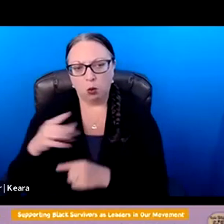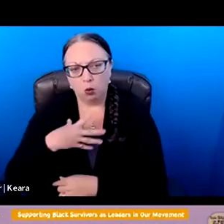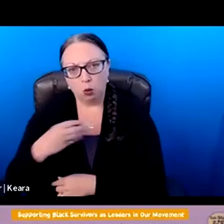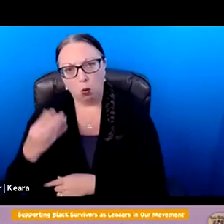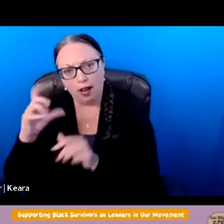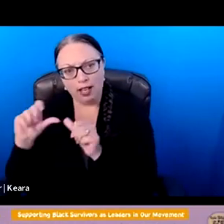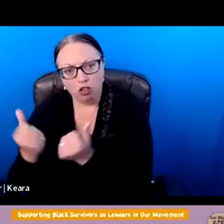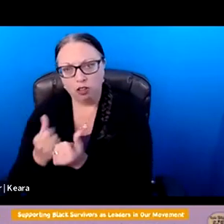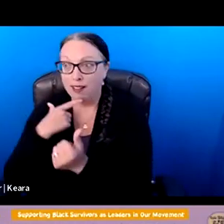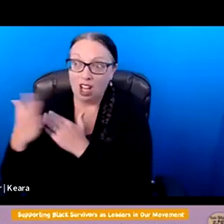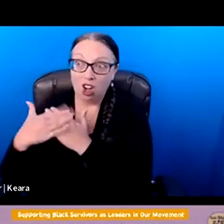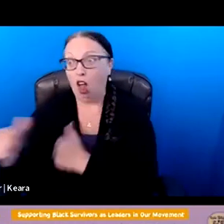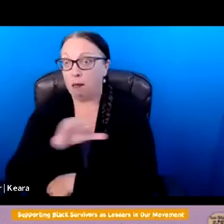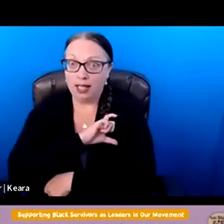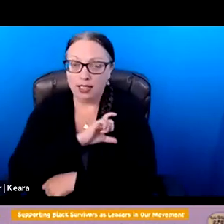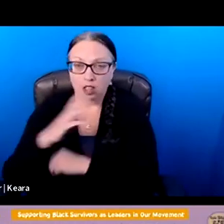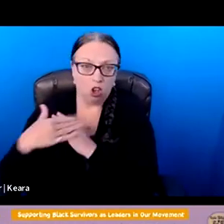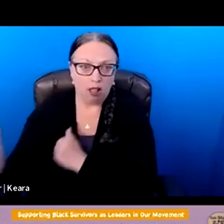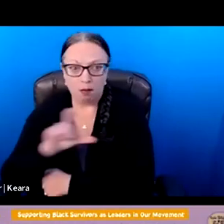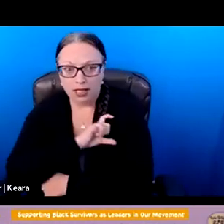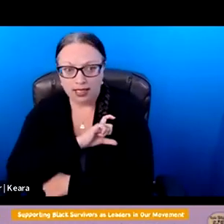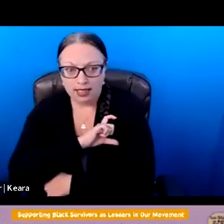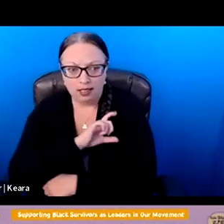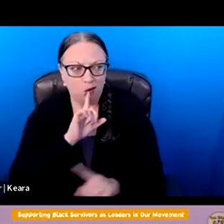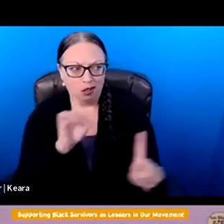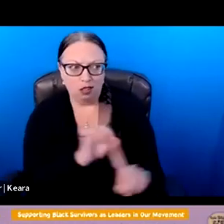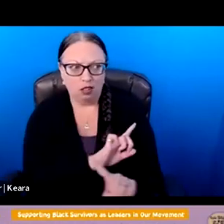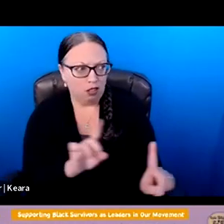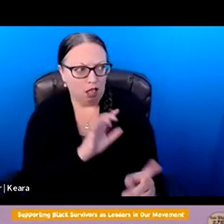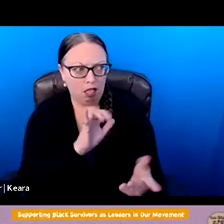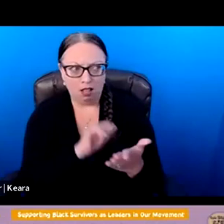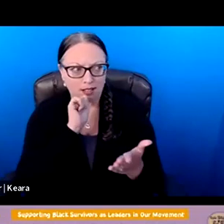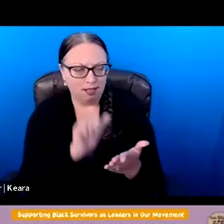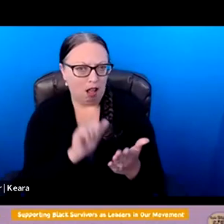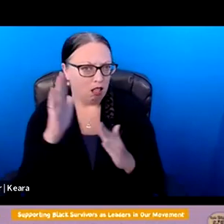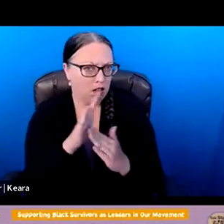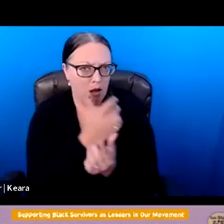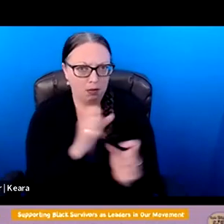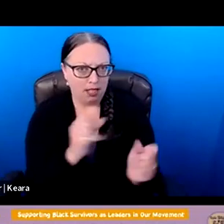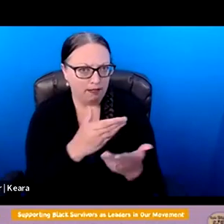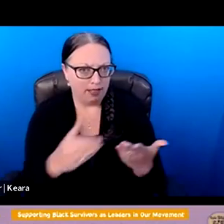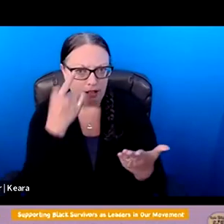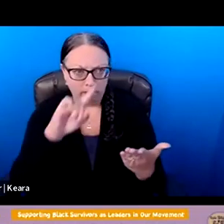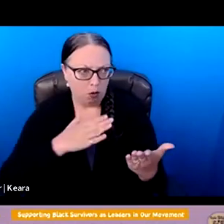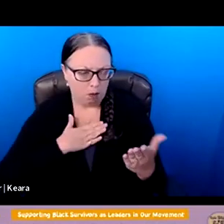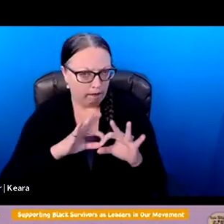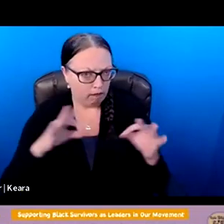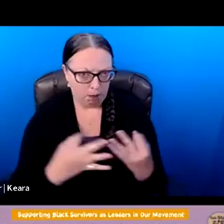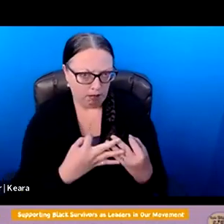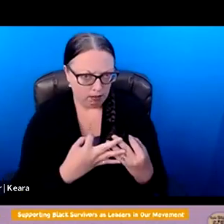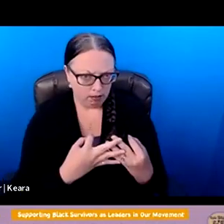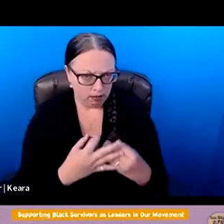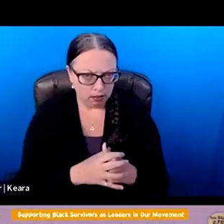and they're like, call the police, you know, and you're like, that is not the safest thing for my family. And sometimes even if we